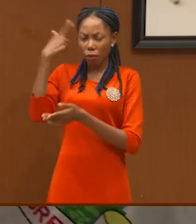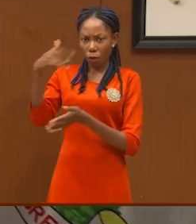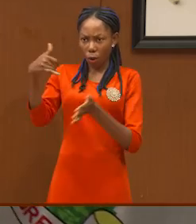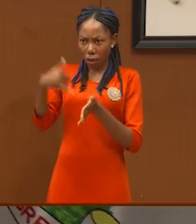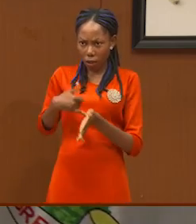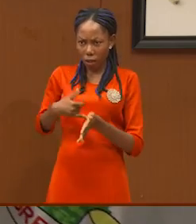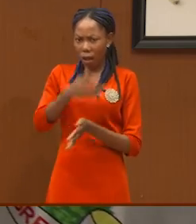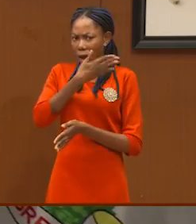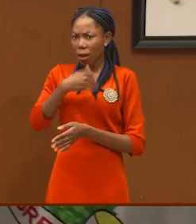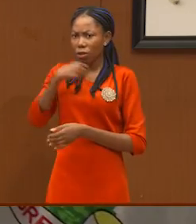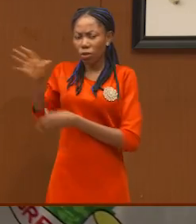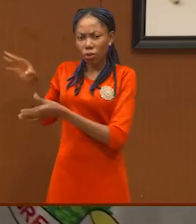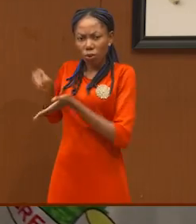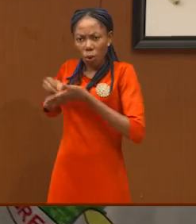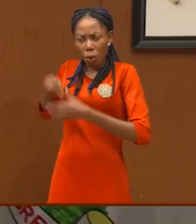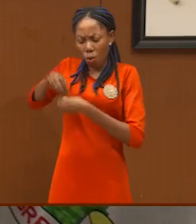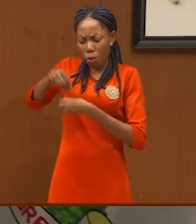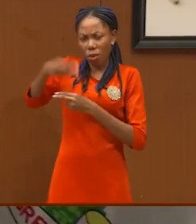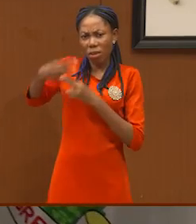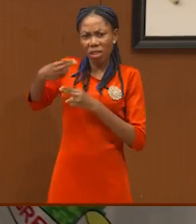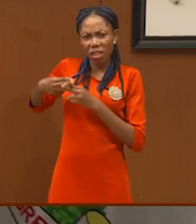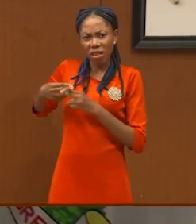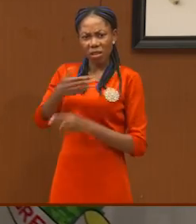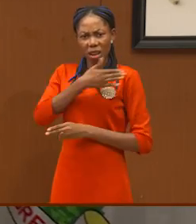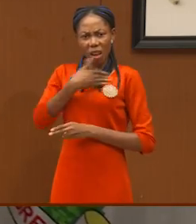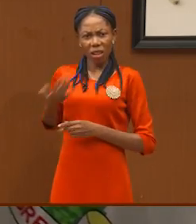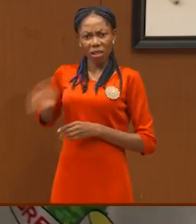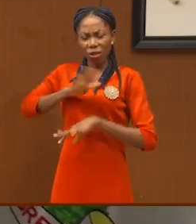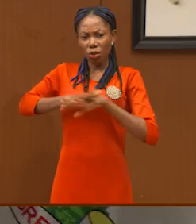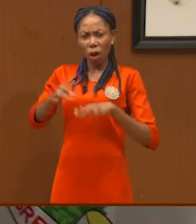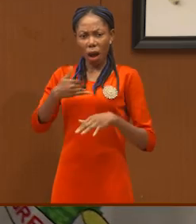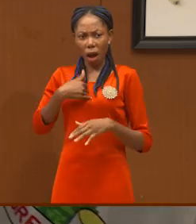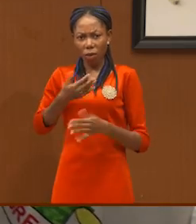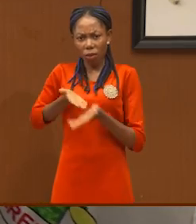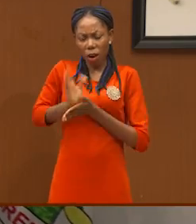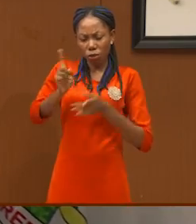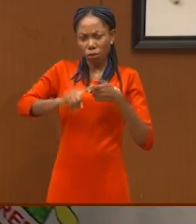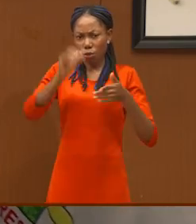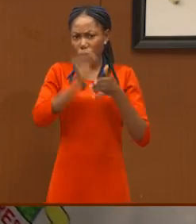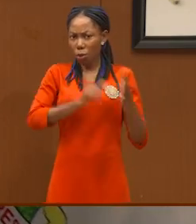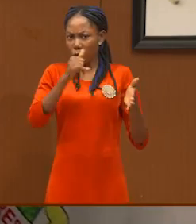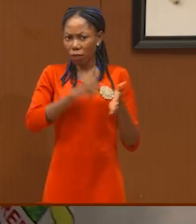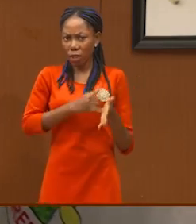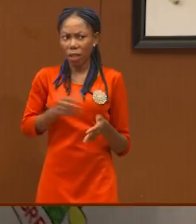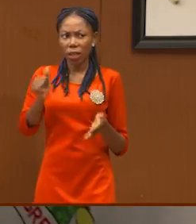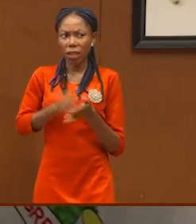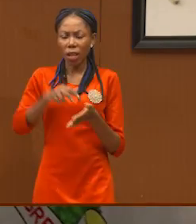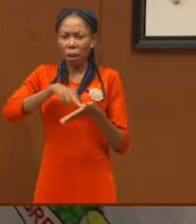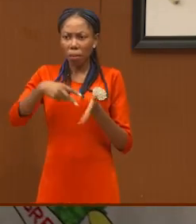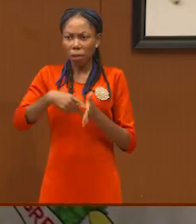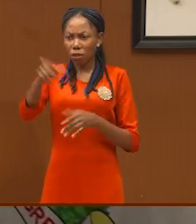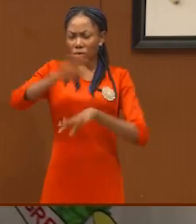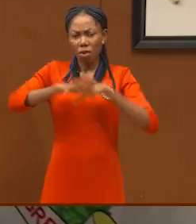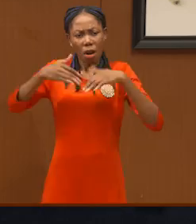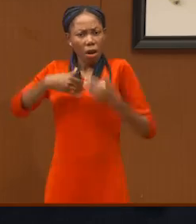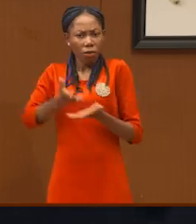ma'am? And the meter is not in their name. Okay. And they don't have the right to remove the meter from the house when they are living. Then you don't have the right to take the money